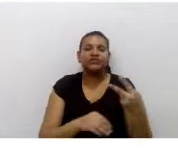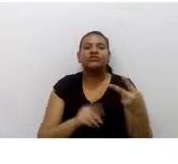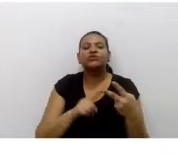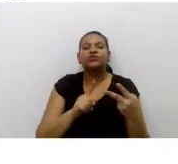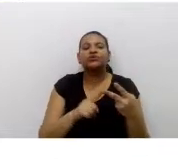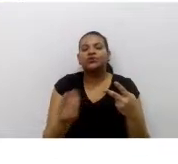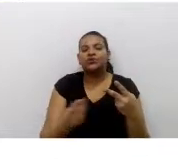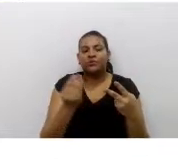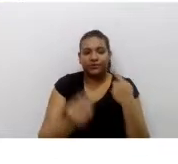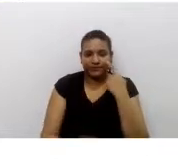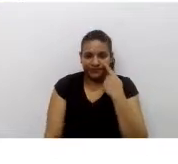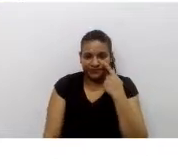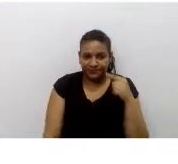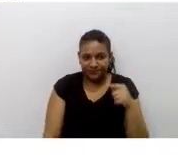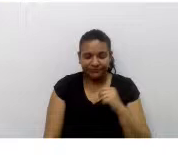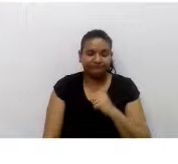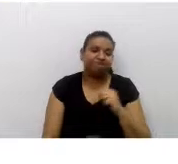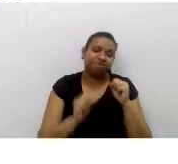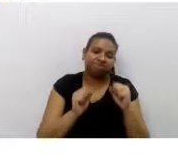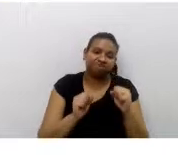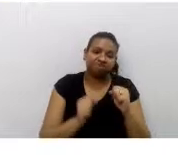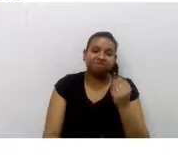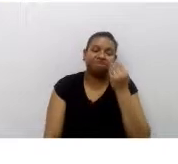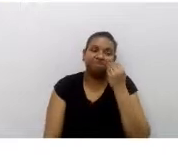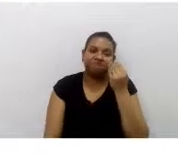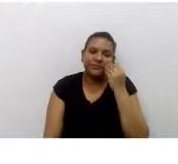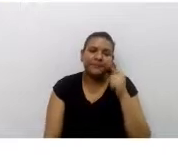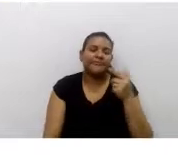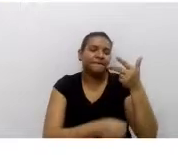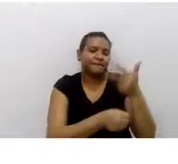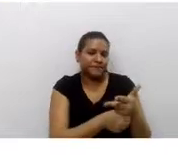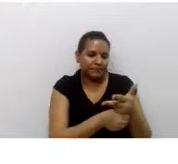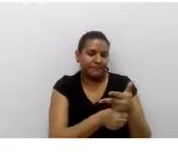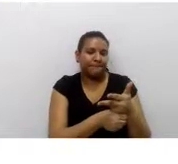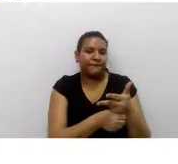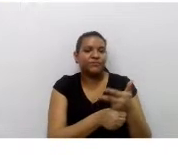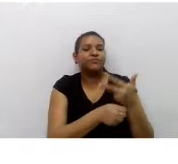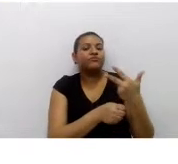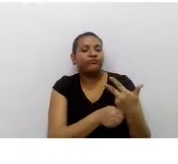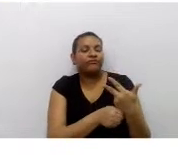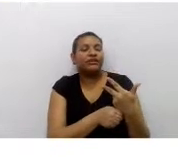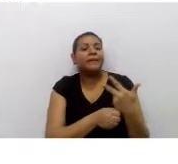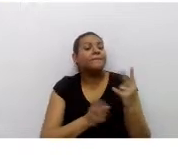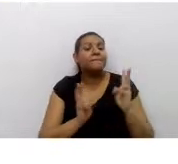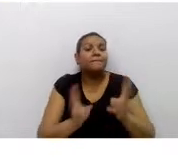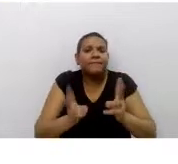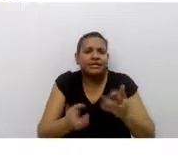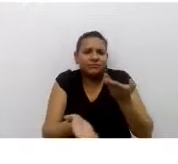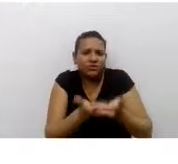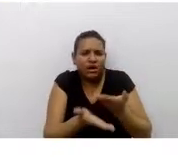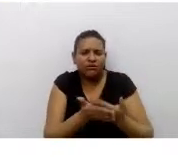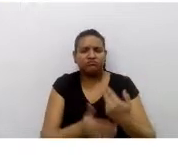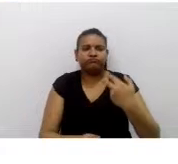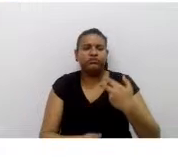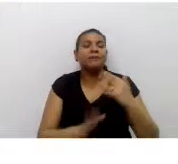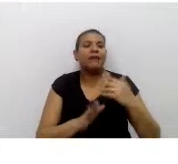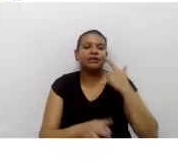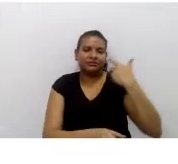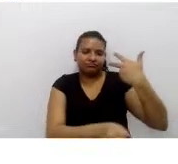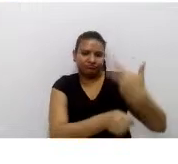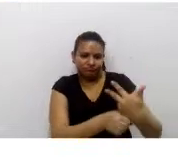yourself presenting what was previously written content so that learners can read, see, and hear the presentation. And